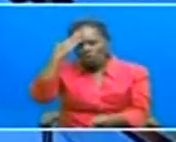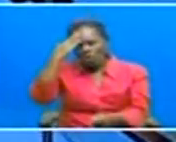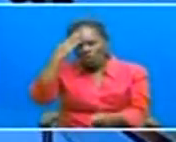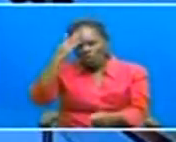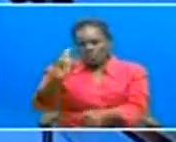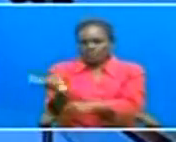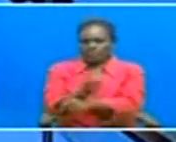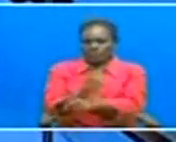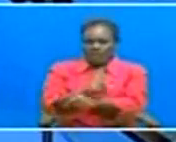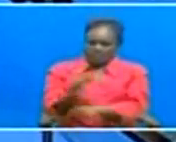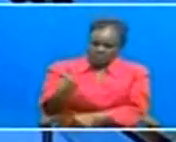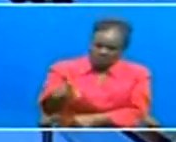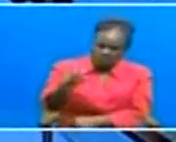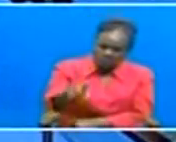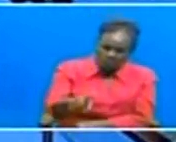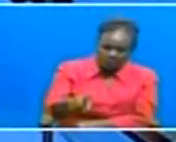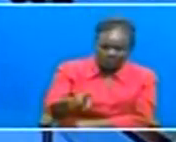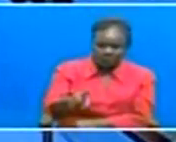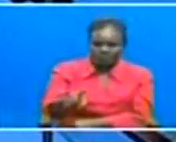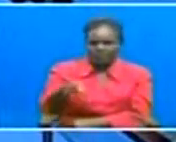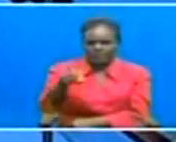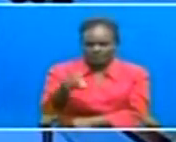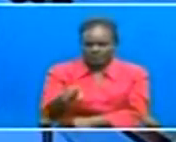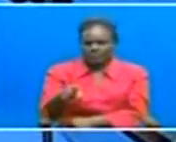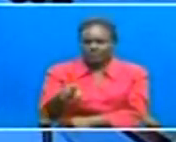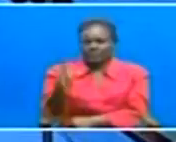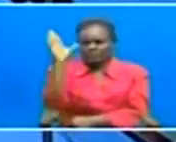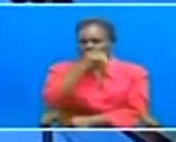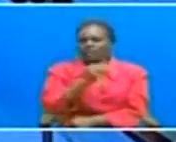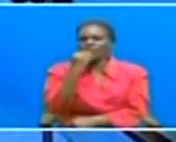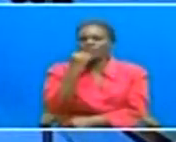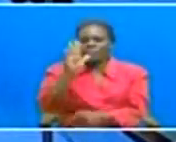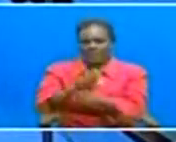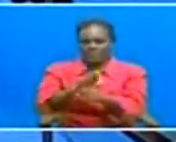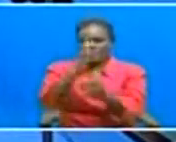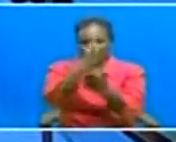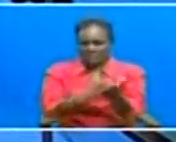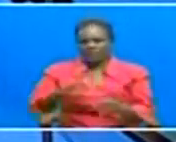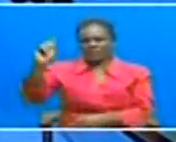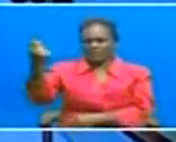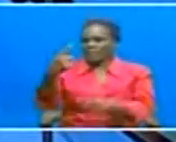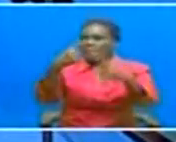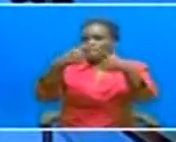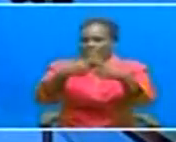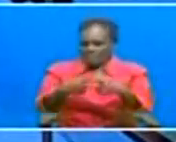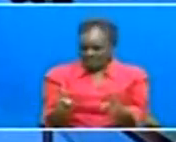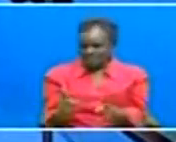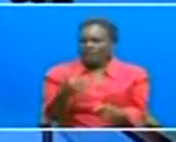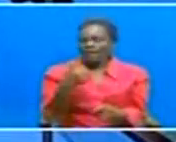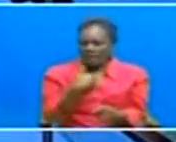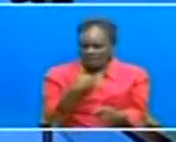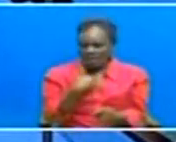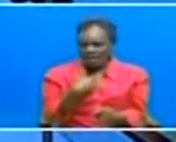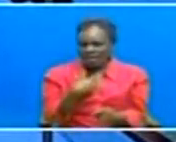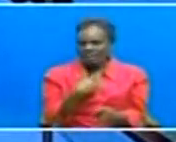on when to sow their crops, hence the perennial food shortage in most parts of Kenya. However, there seems to be a ray